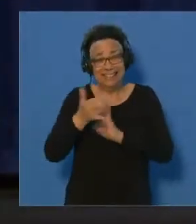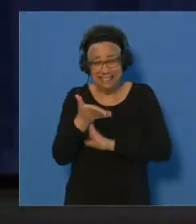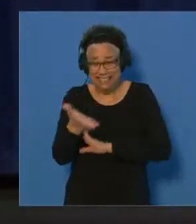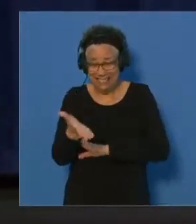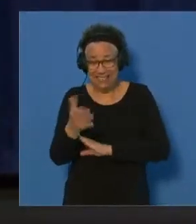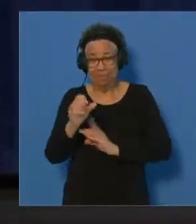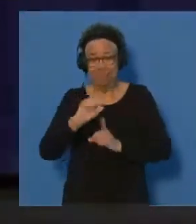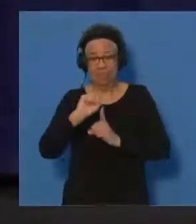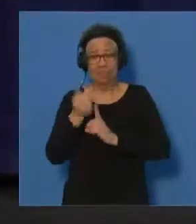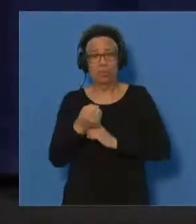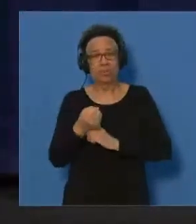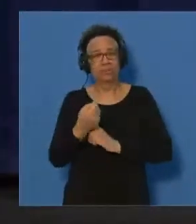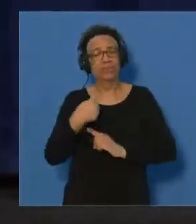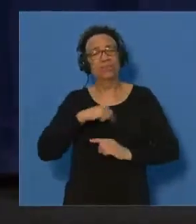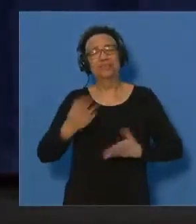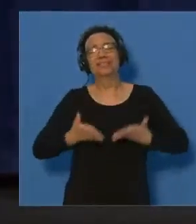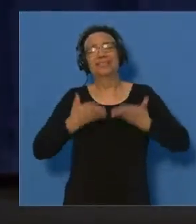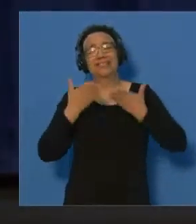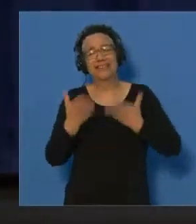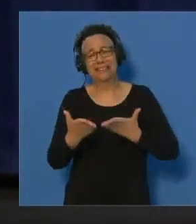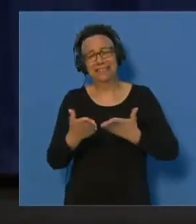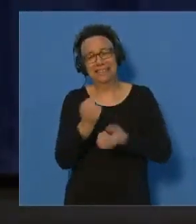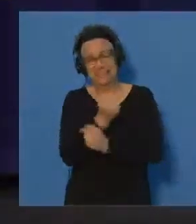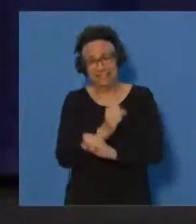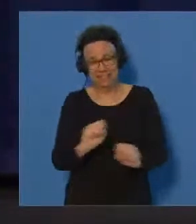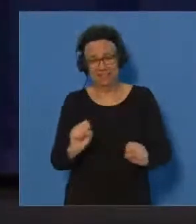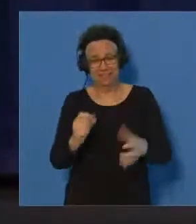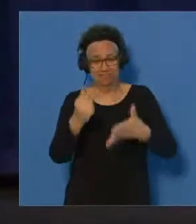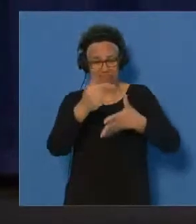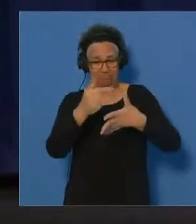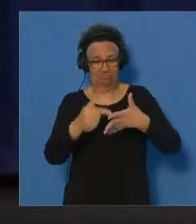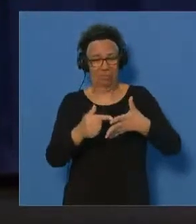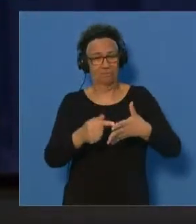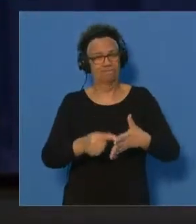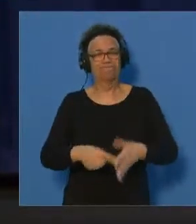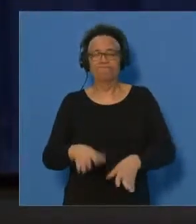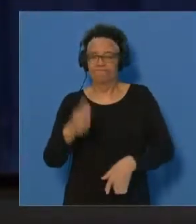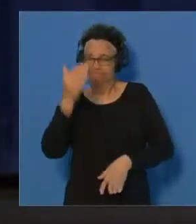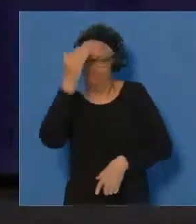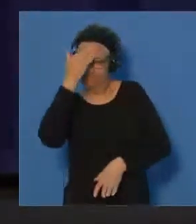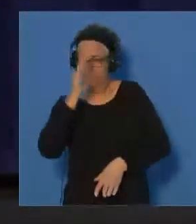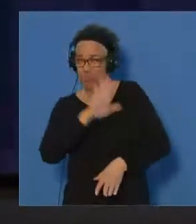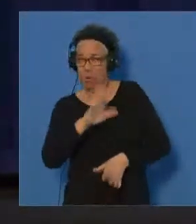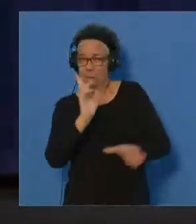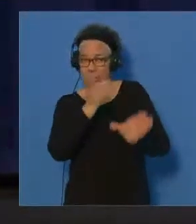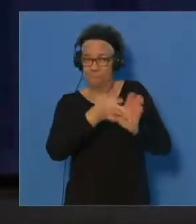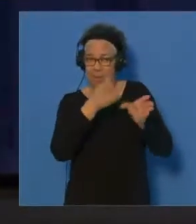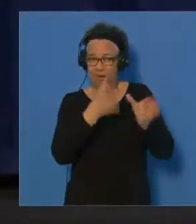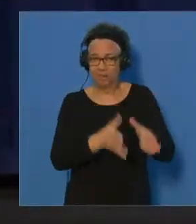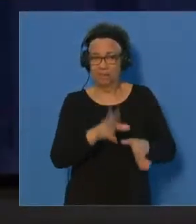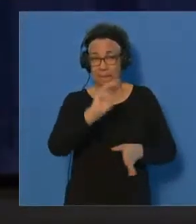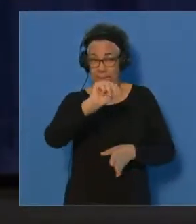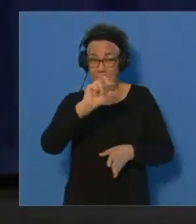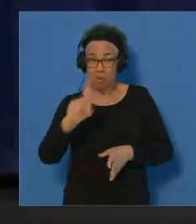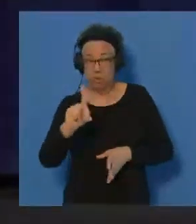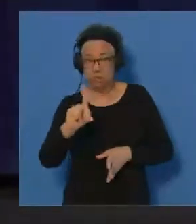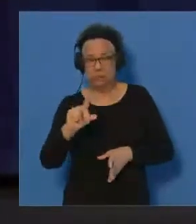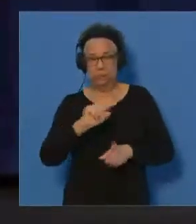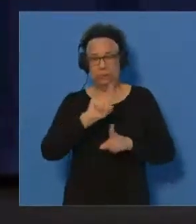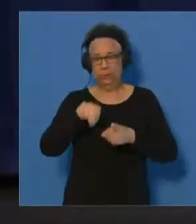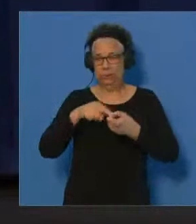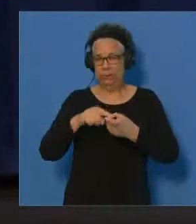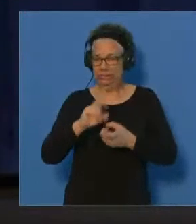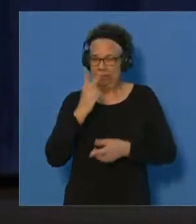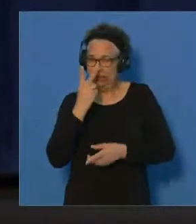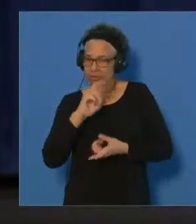center recommends the following safety tips. Be very aware of your partner's mood, and when you see it changing for the worse,